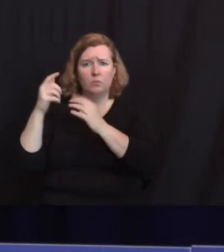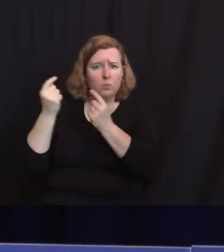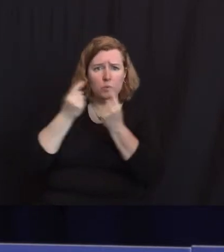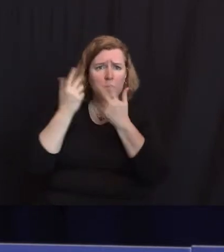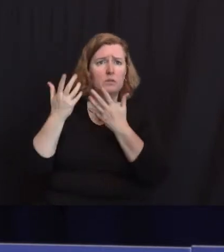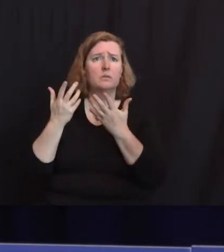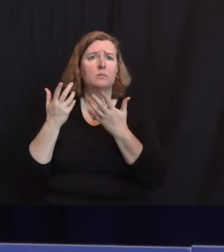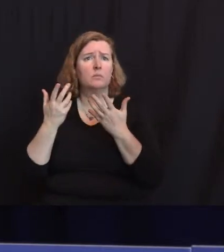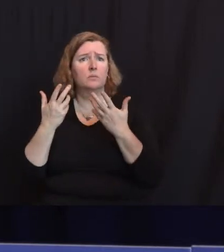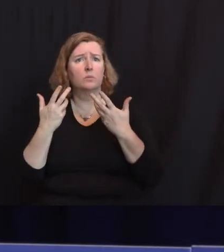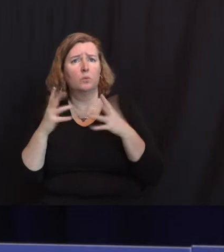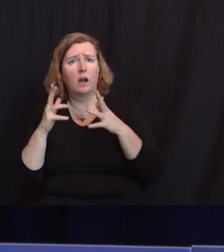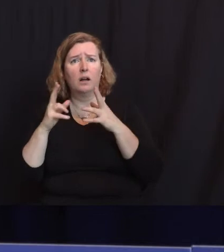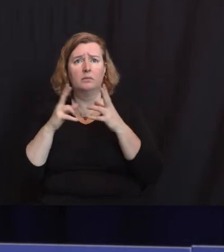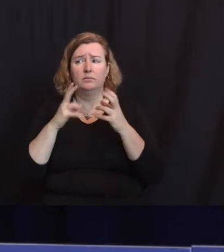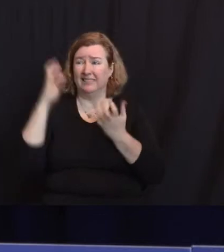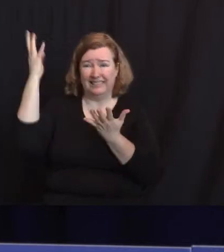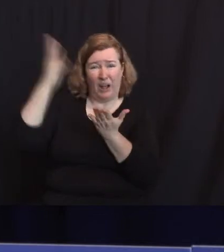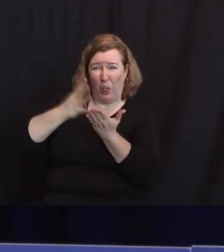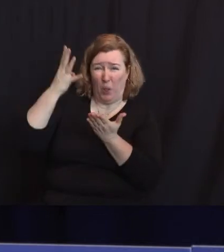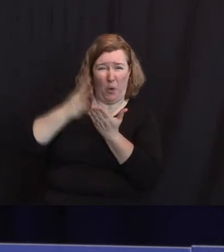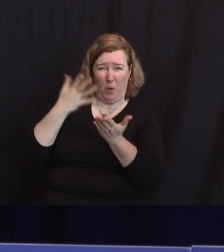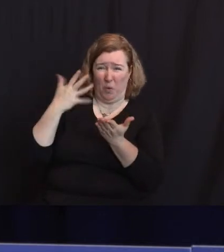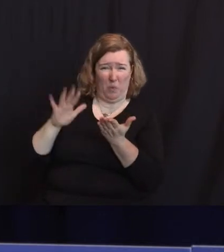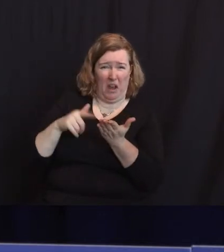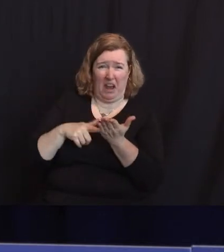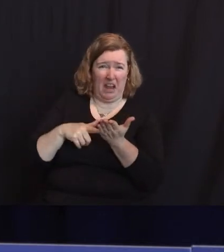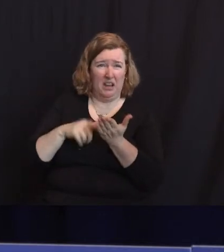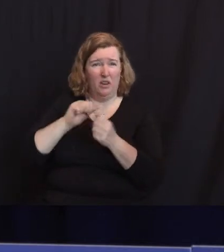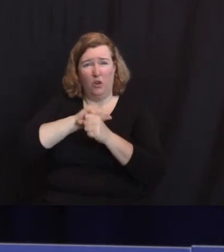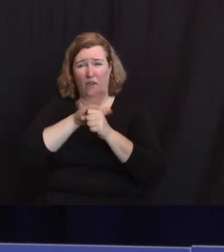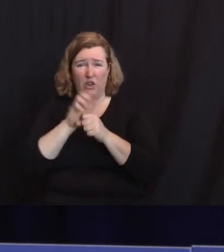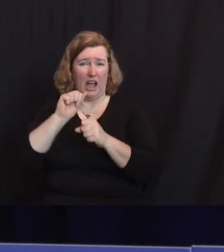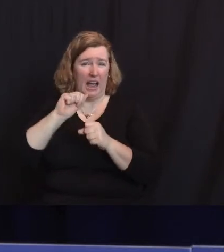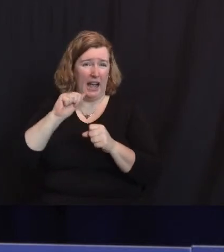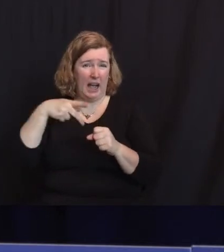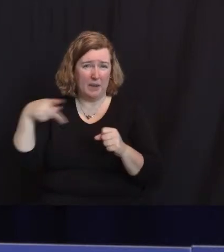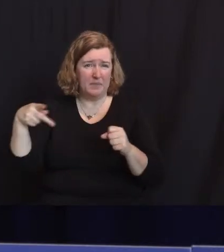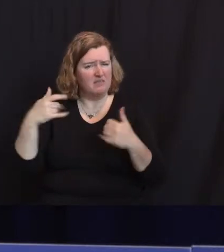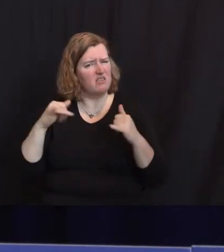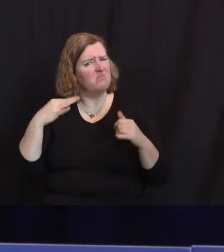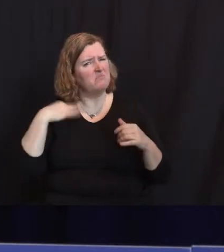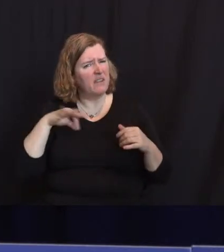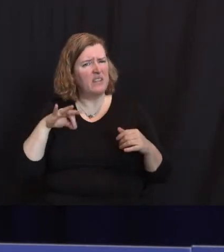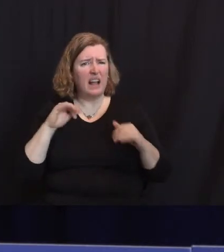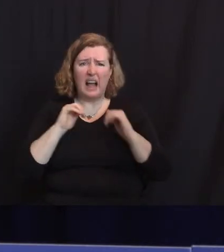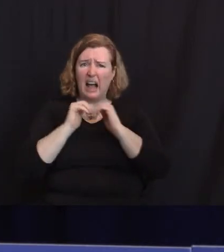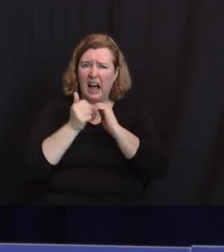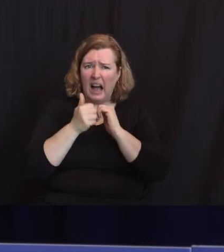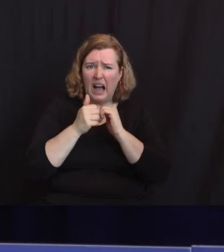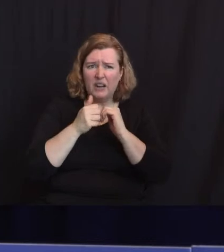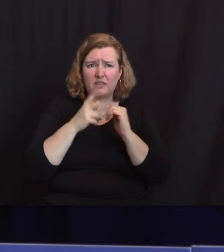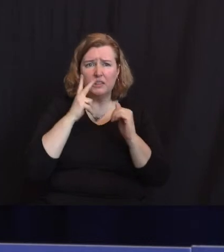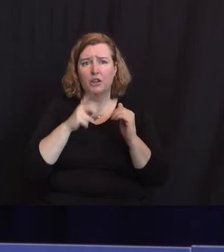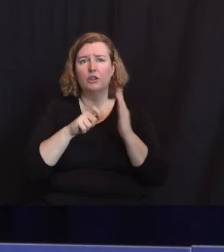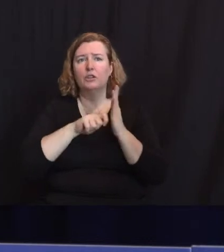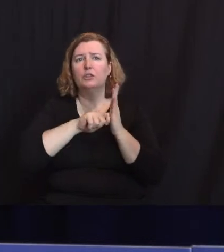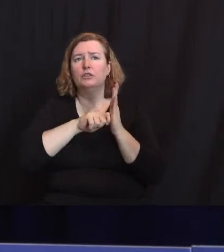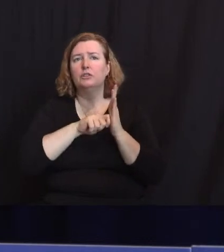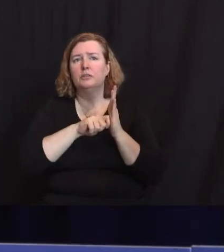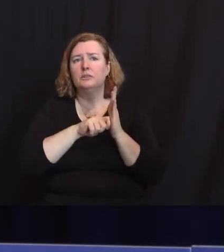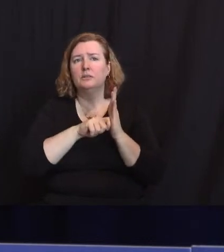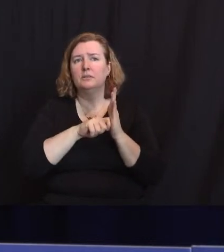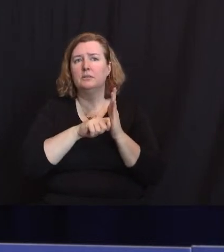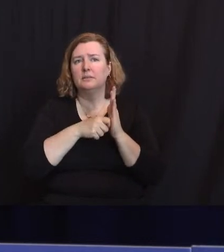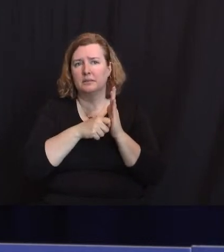if they choose not to download the COVID NJ Alert app. by simply turning on the setting in their iPhone.